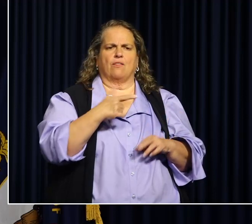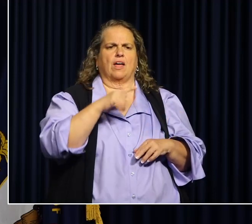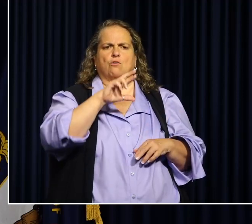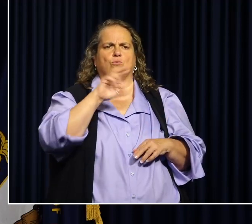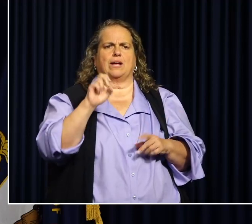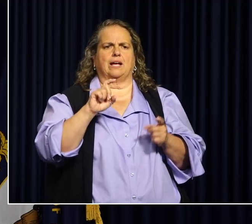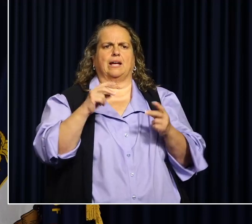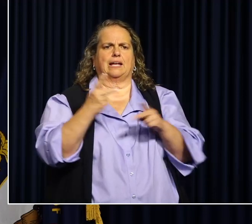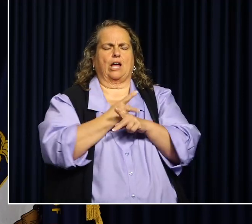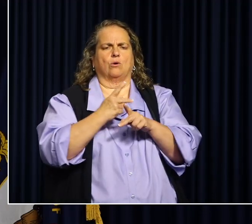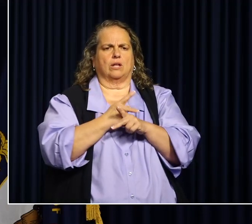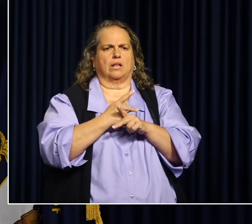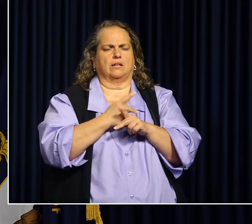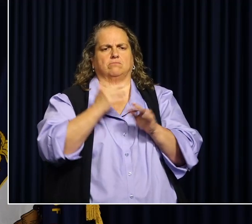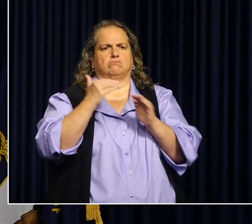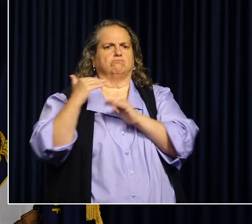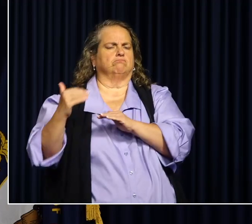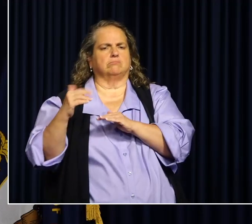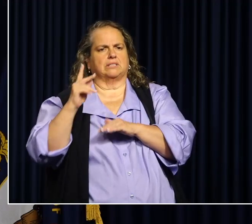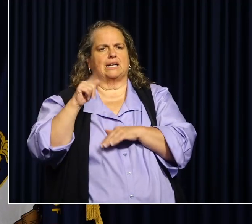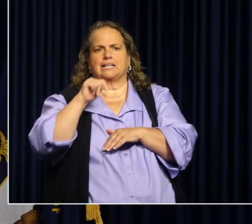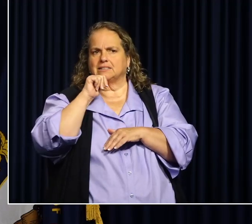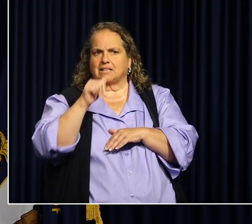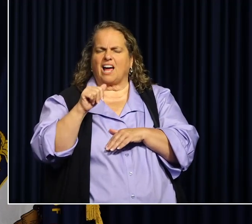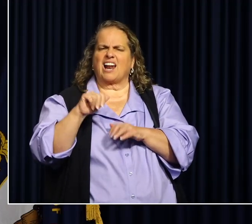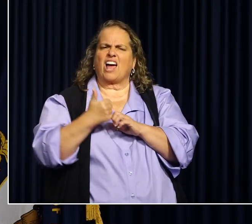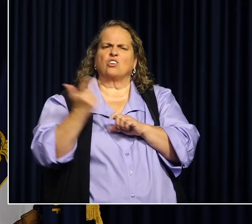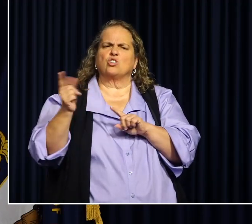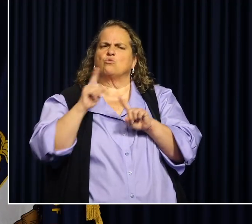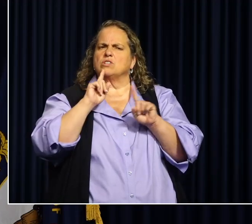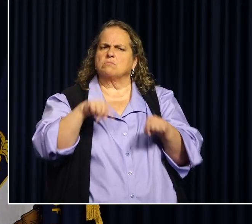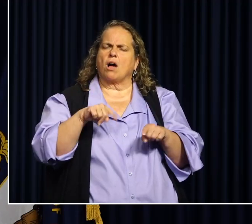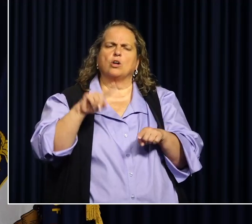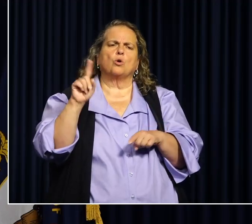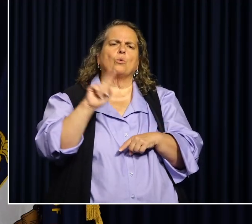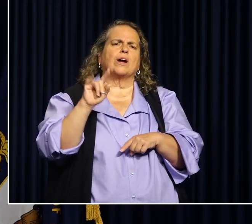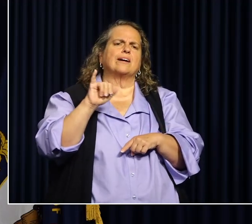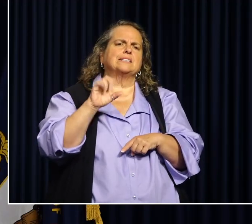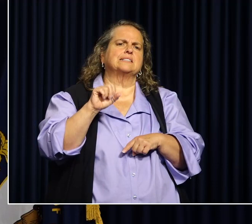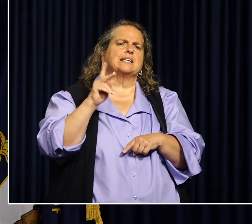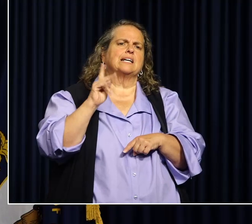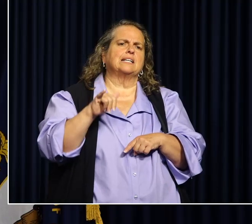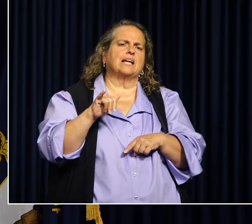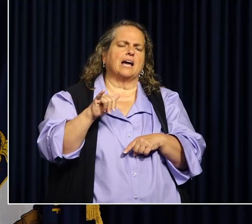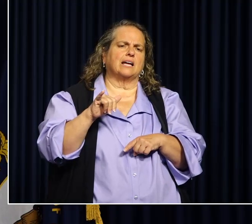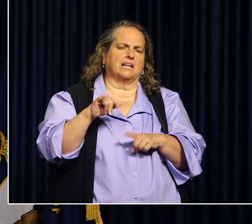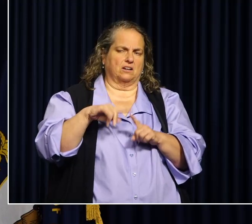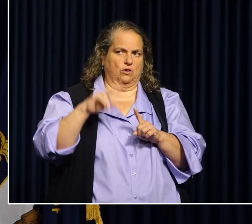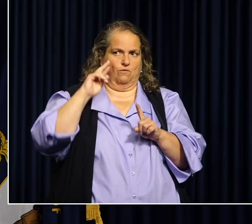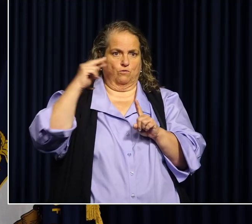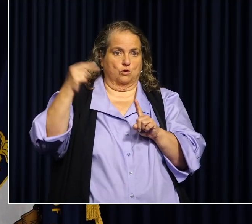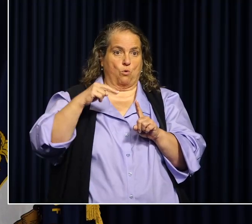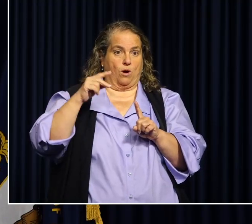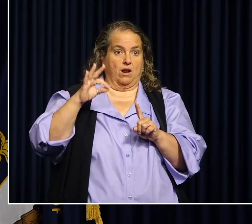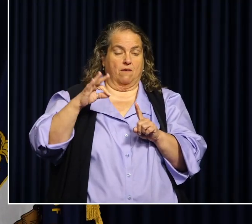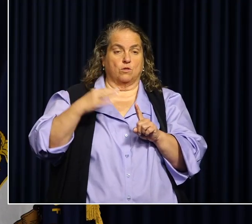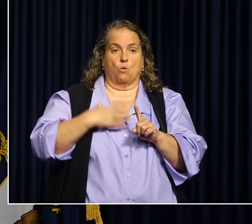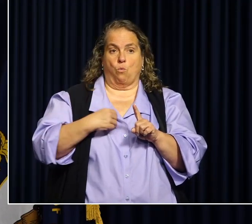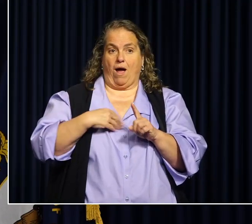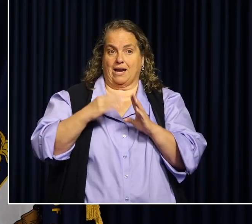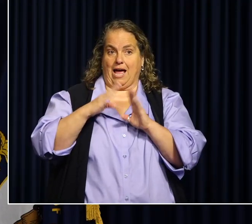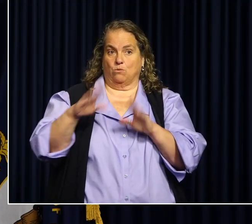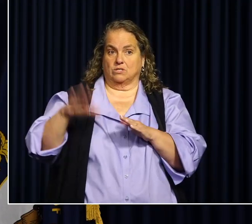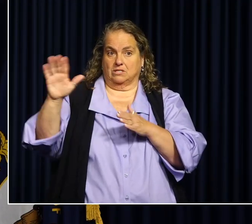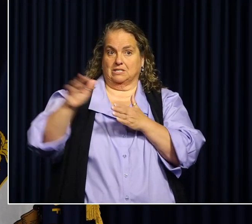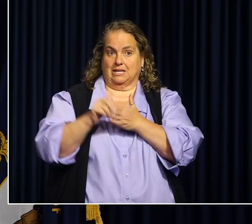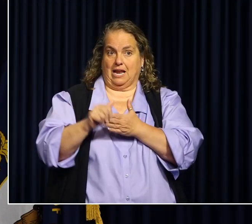mind, how would you kind of respond to where Kentucky stands in relation to the White House's guidelines, and especially with testing too? So the question is